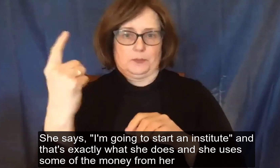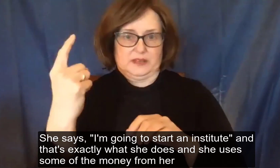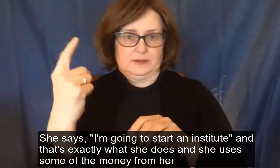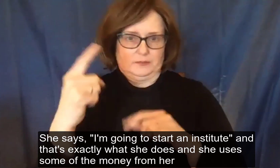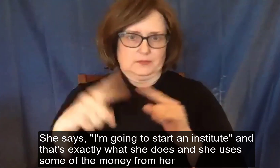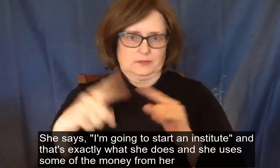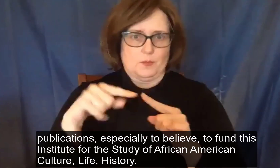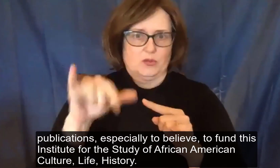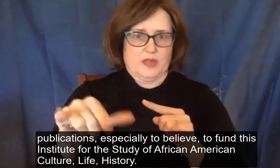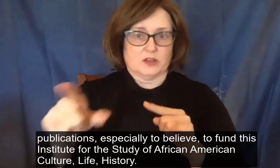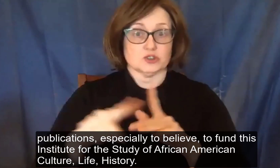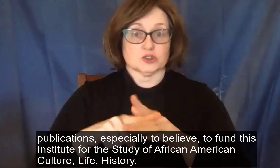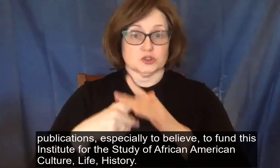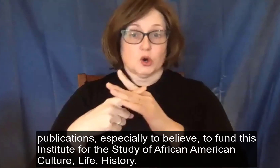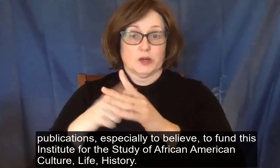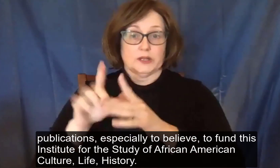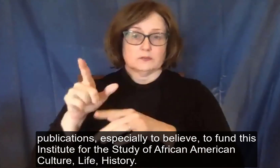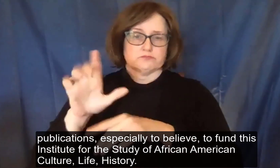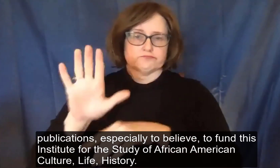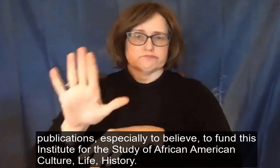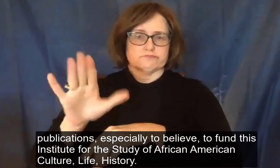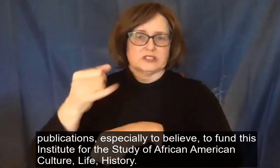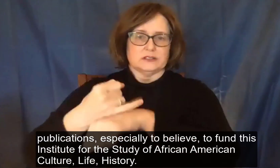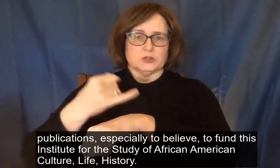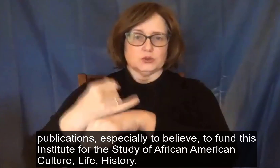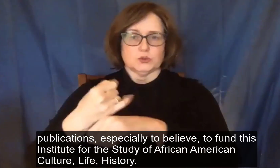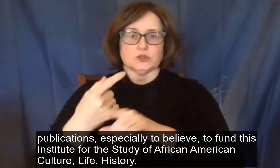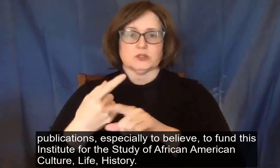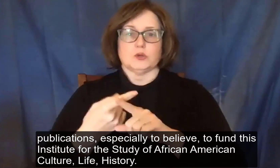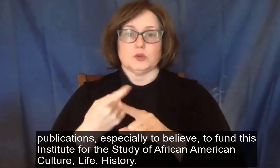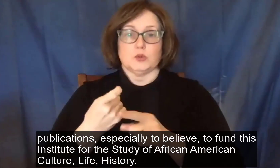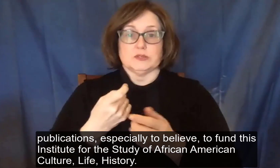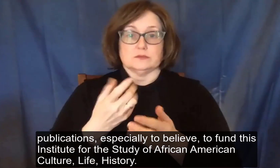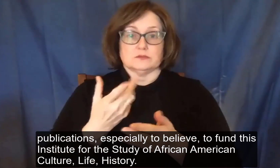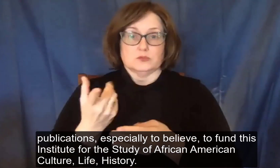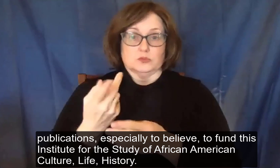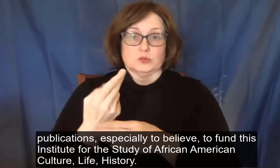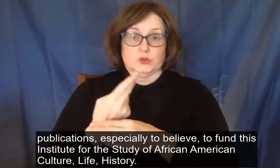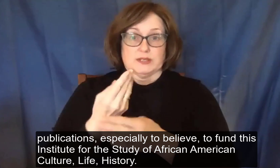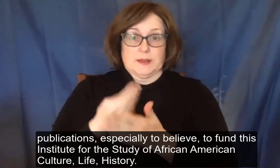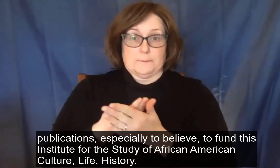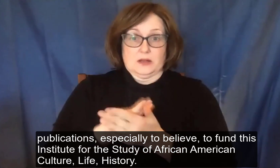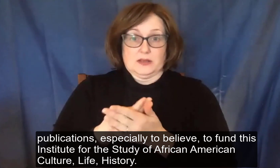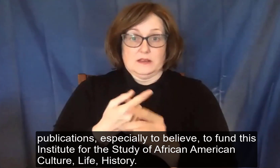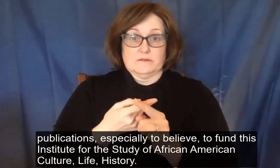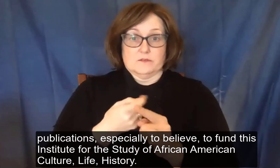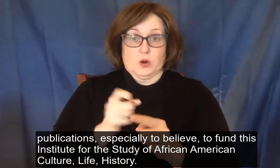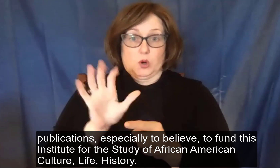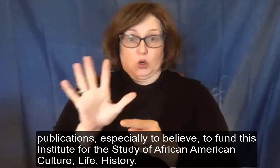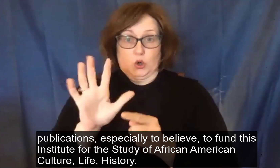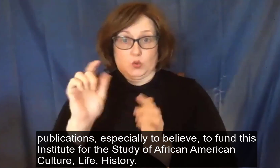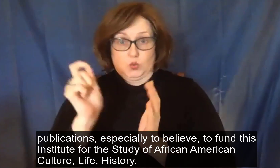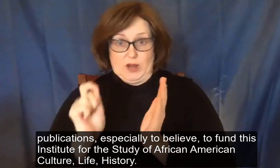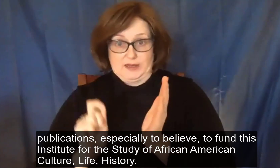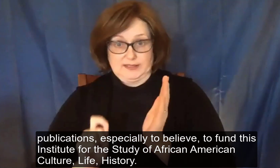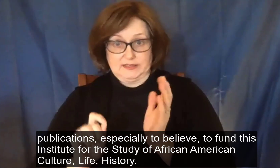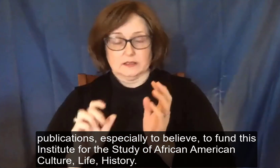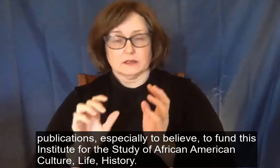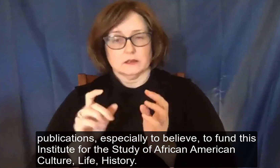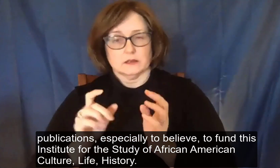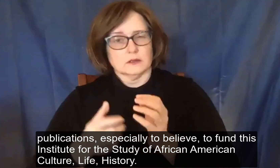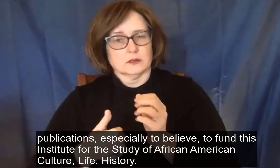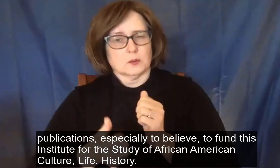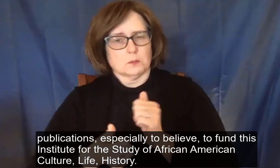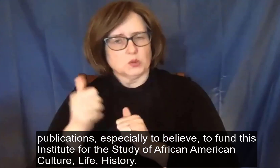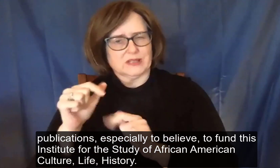money from her publications, especially Jubilee, to fund this institute for